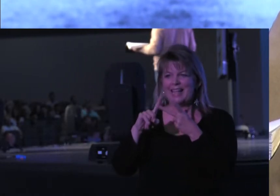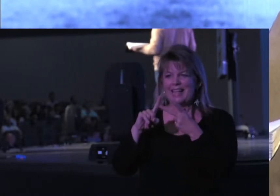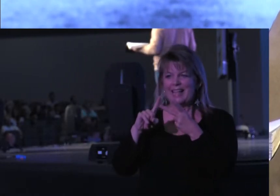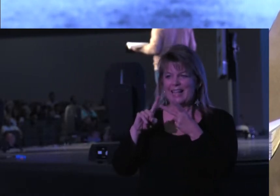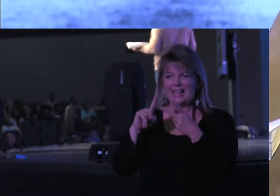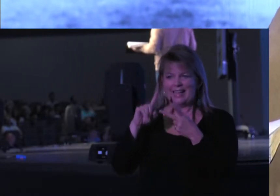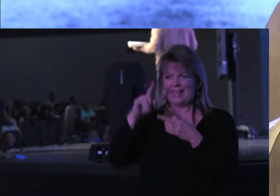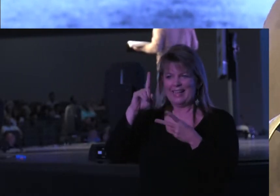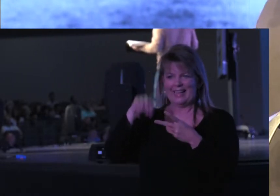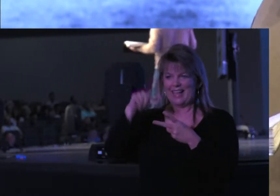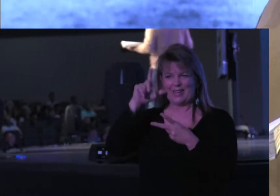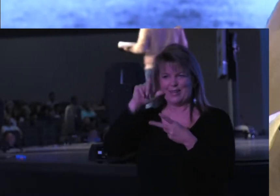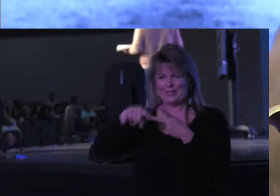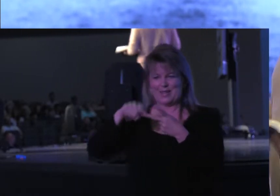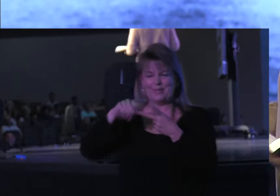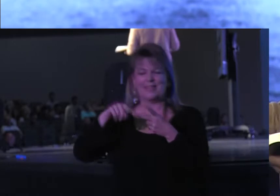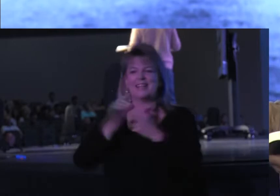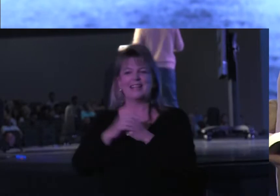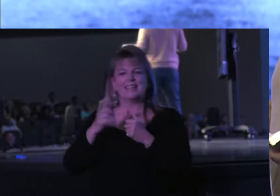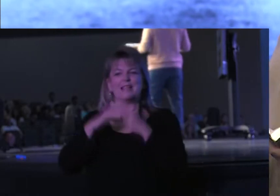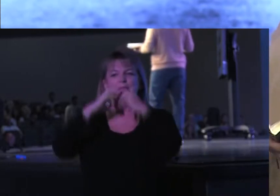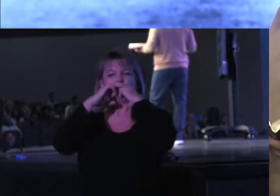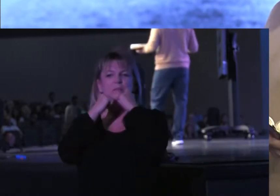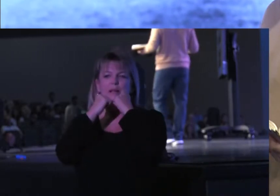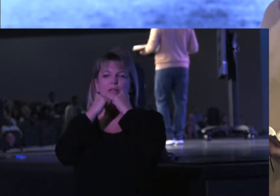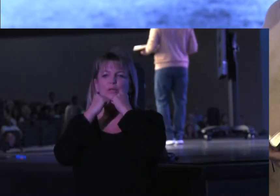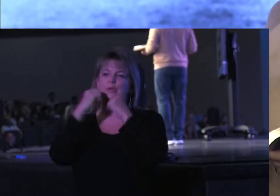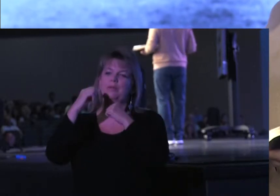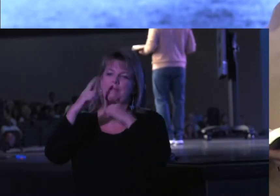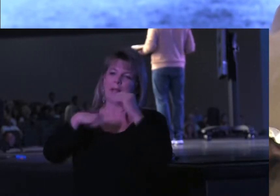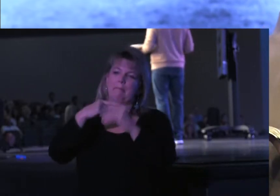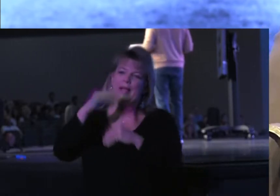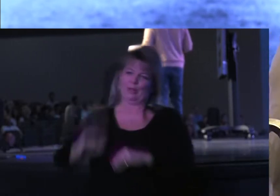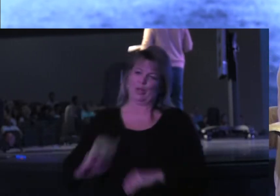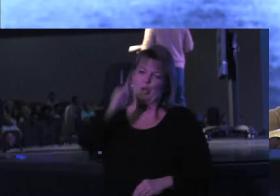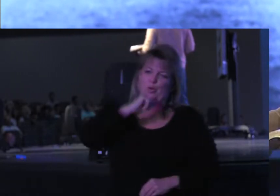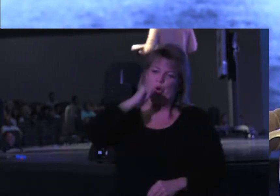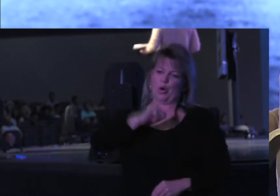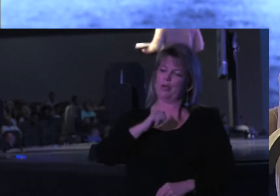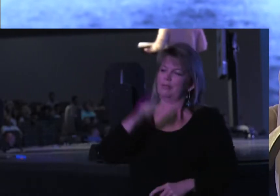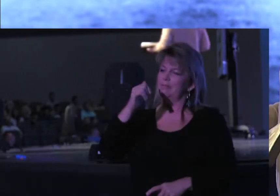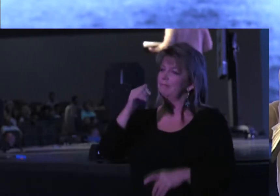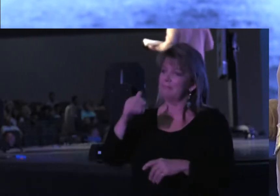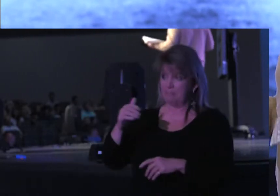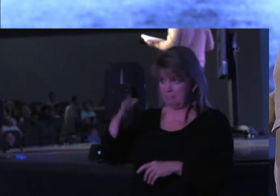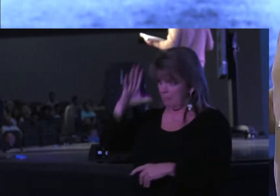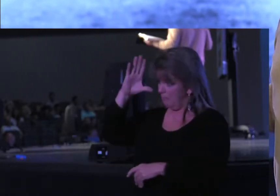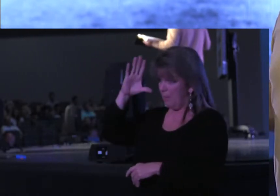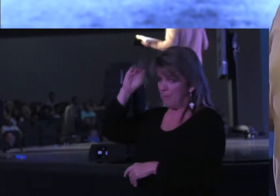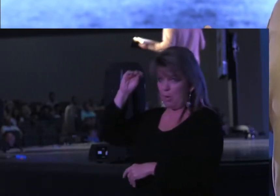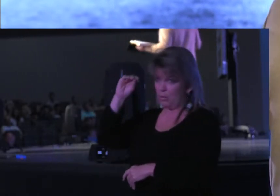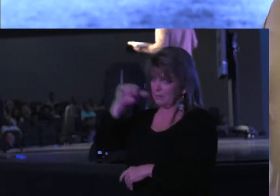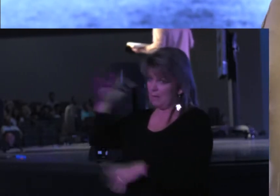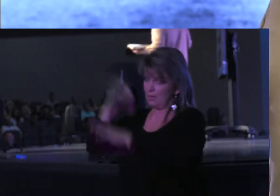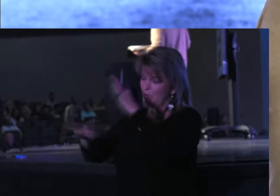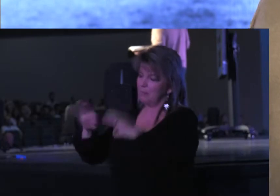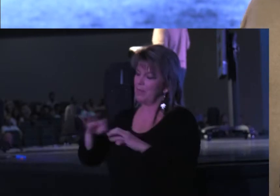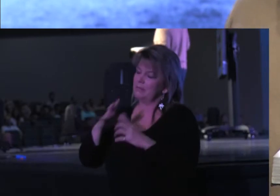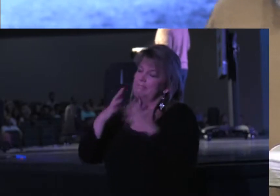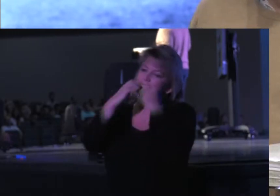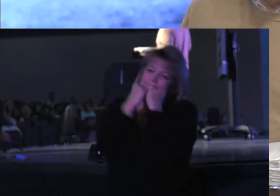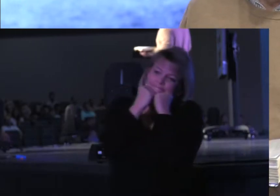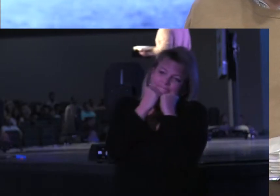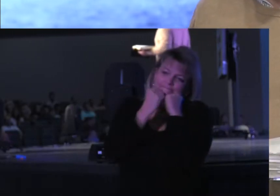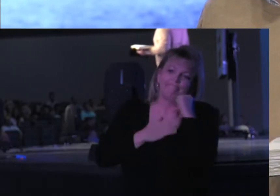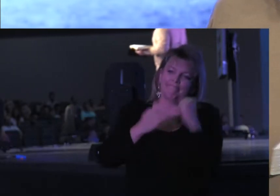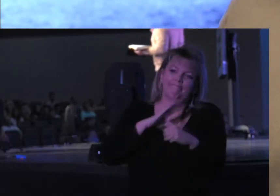stay. There's just something special about a little girl. Wouldn't trade anything for my boys, but I love my